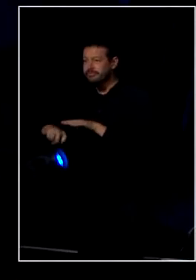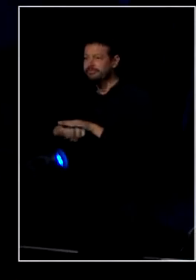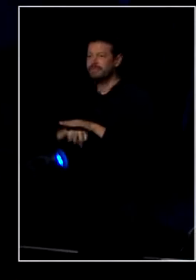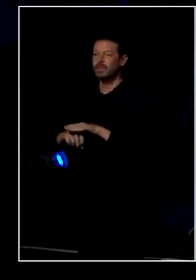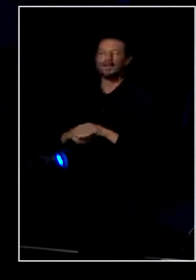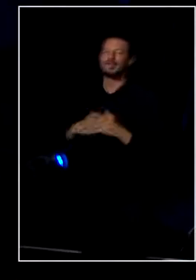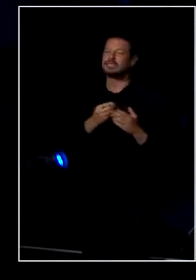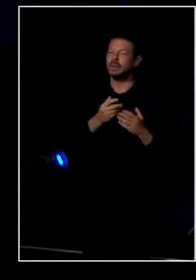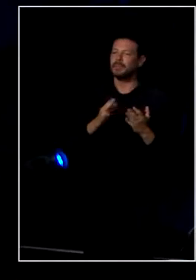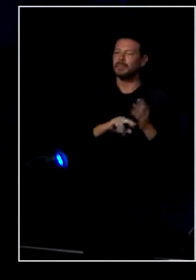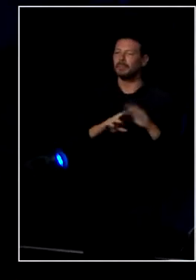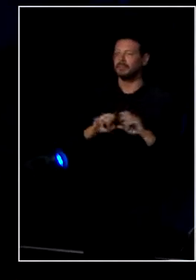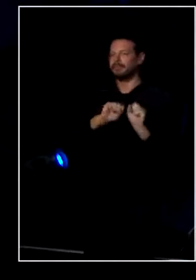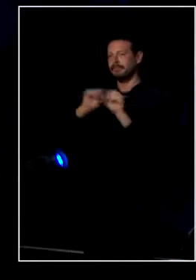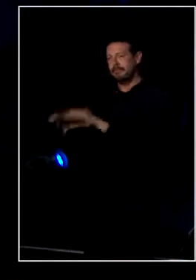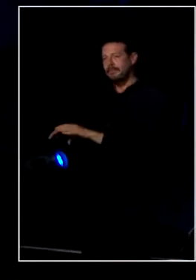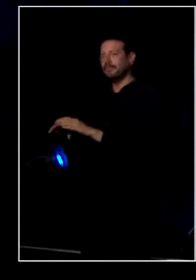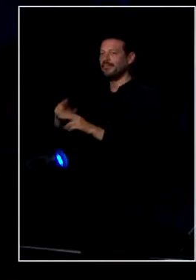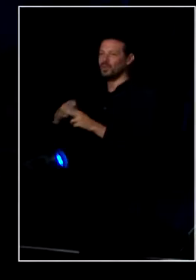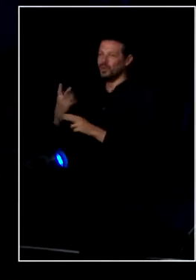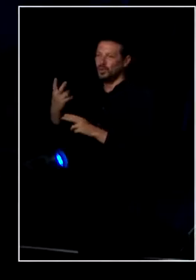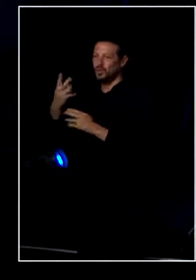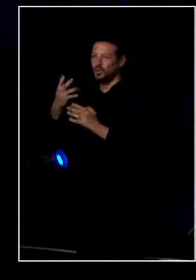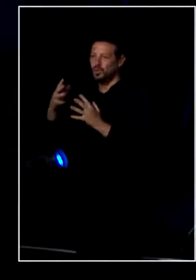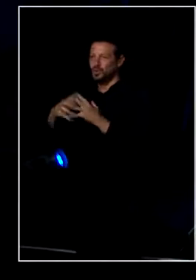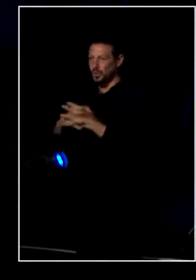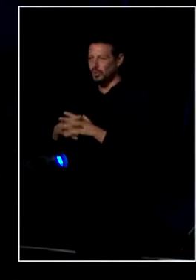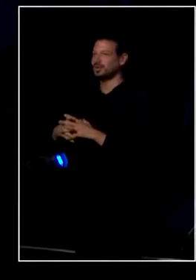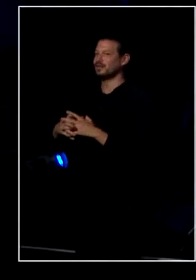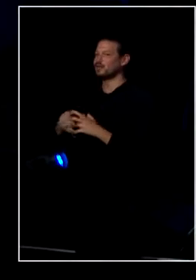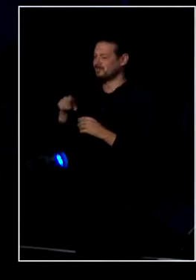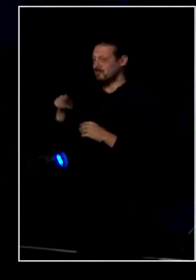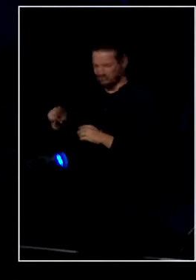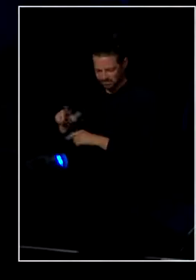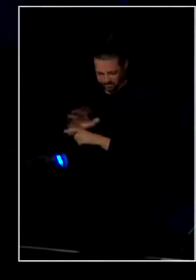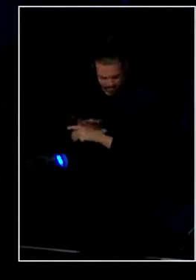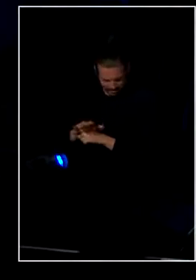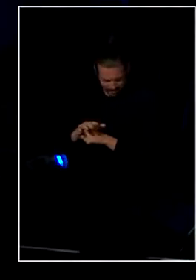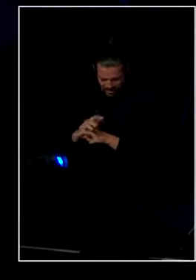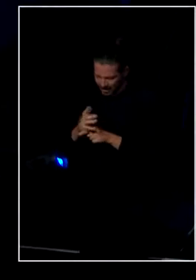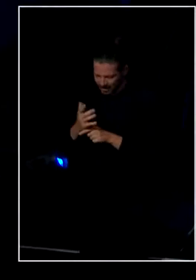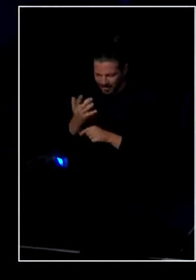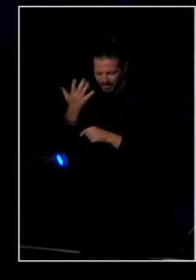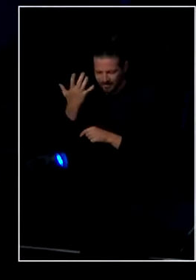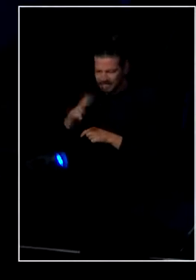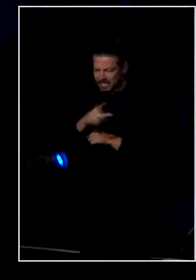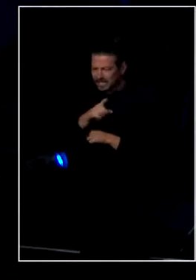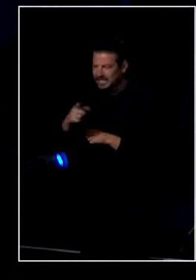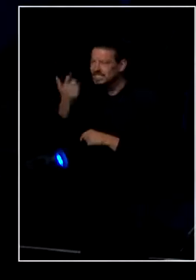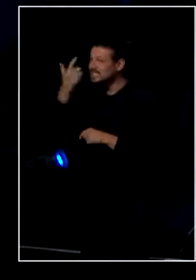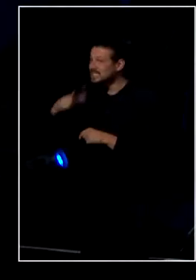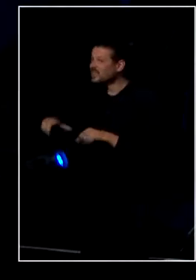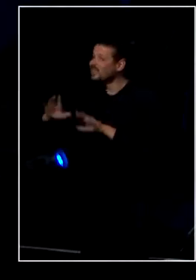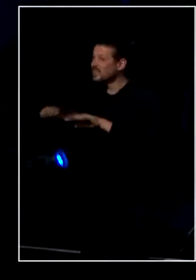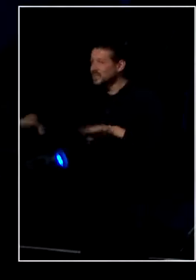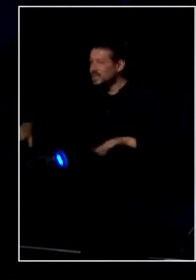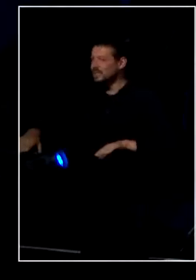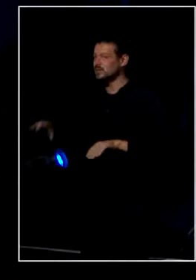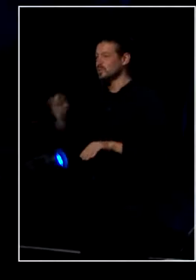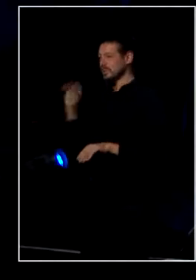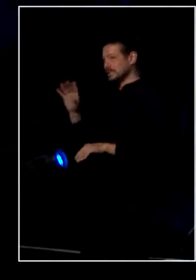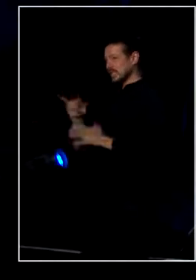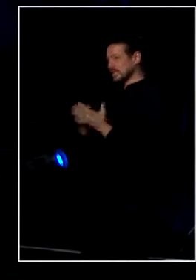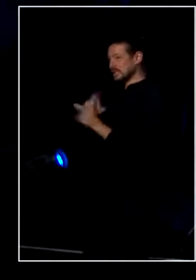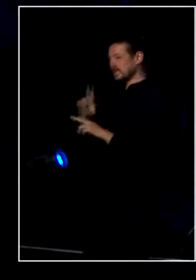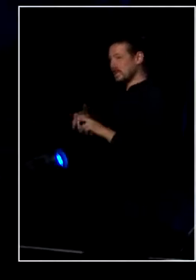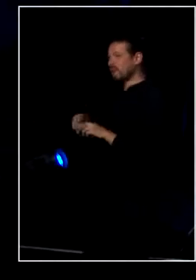2 weeks at Marlborough House, and there was about 50 or 70 kids, and then there used to be 10 staff, and it was one